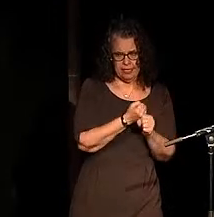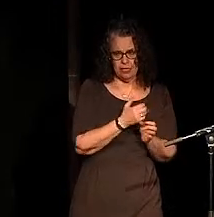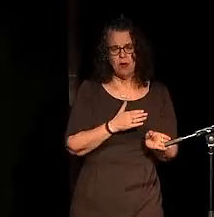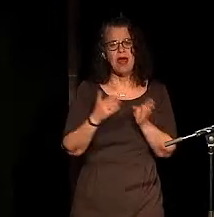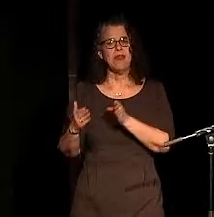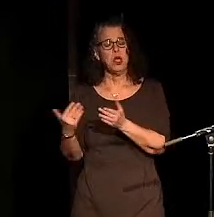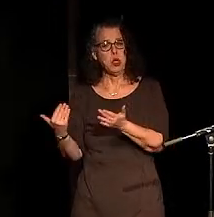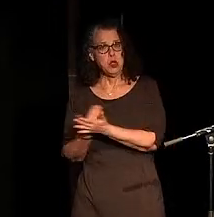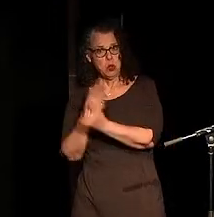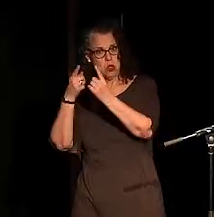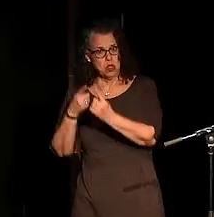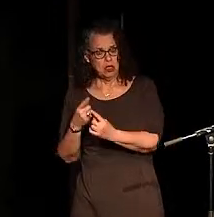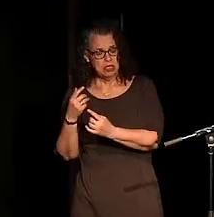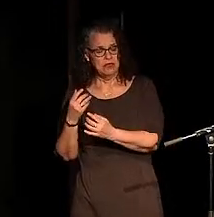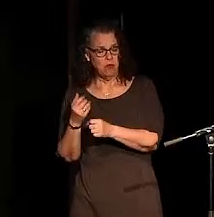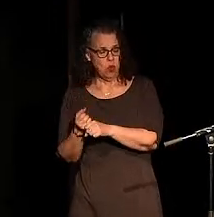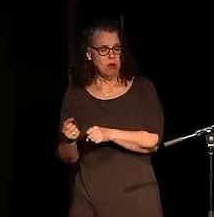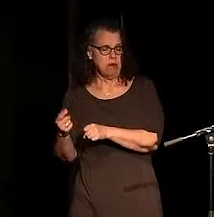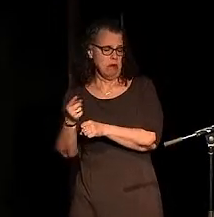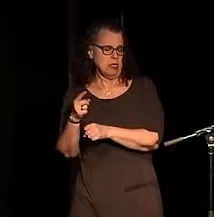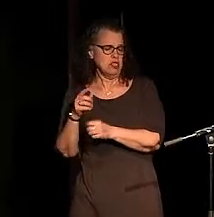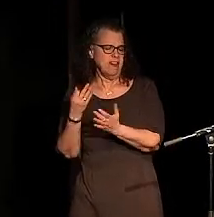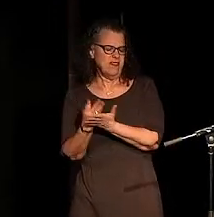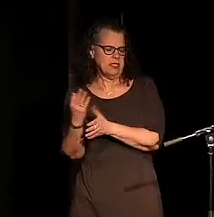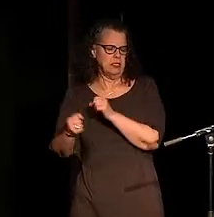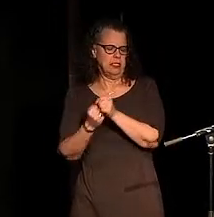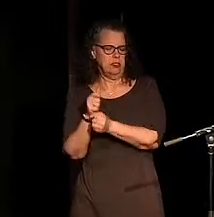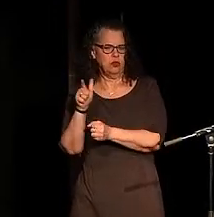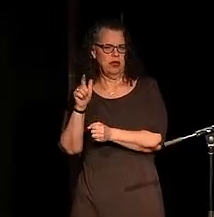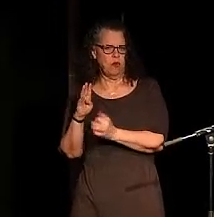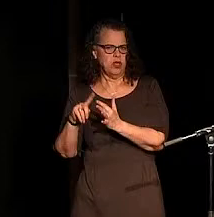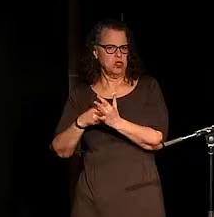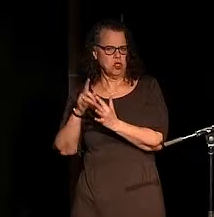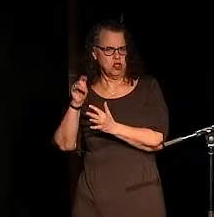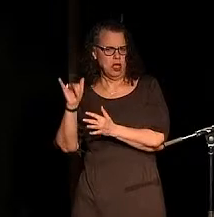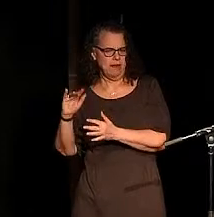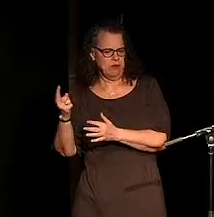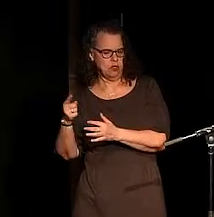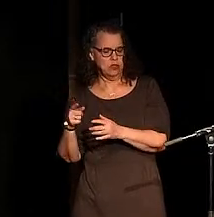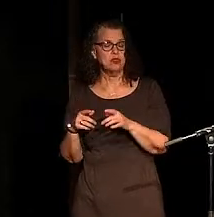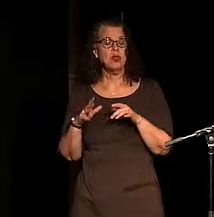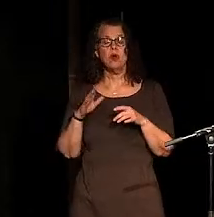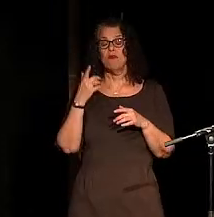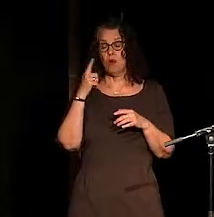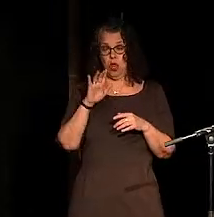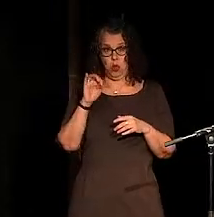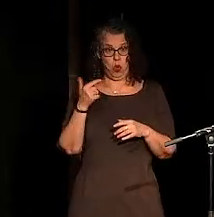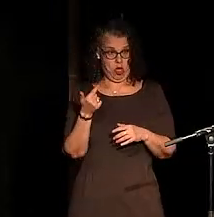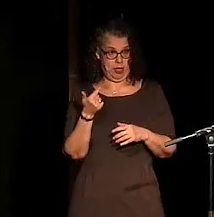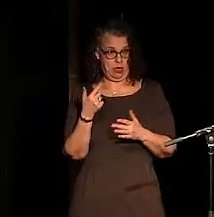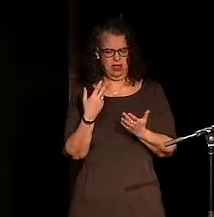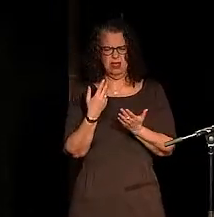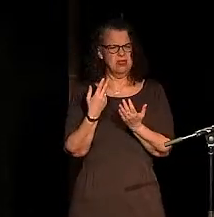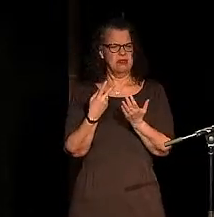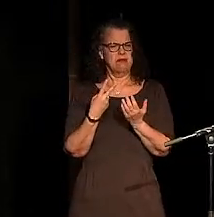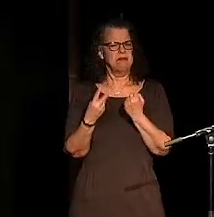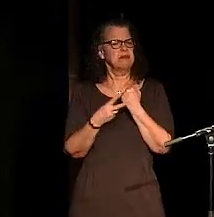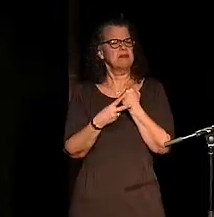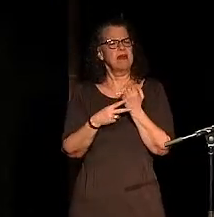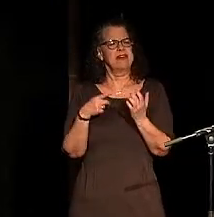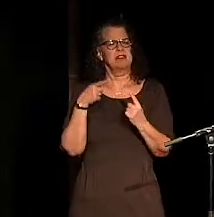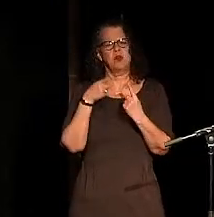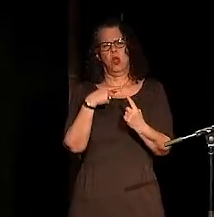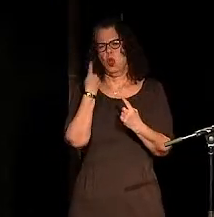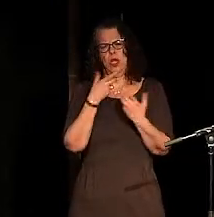year 24, the year that will start on July 1st. So what are the savings targets for LaGuardia, and how are we going to get